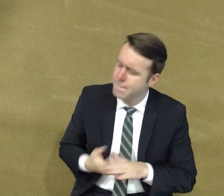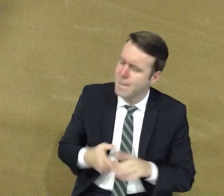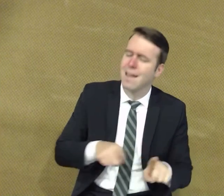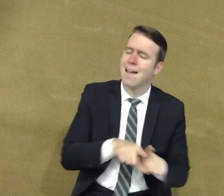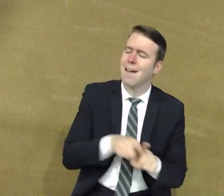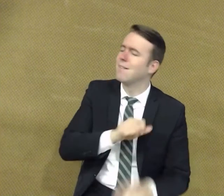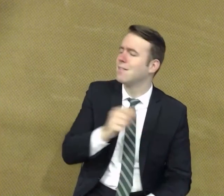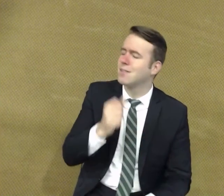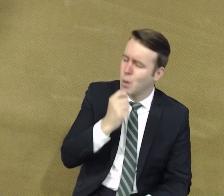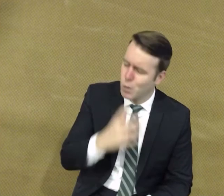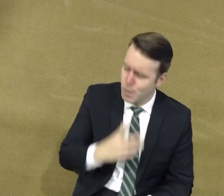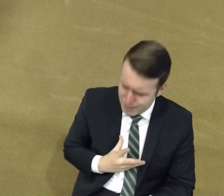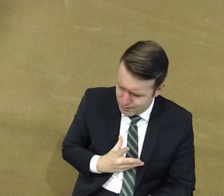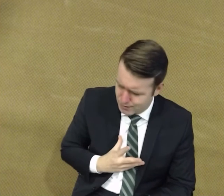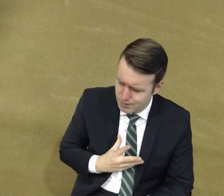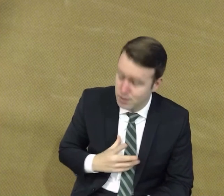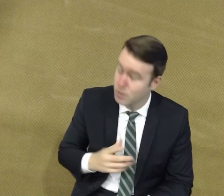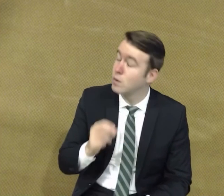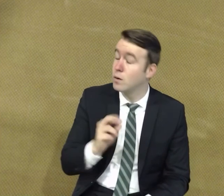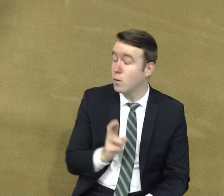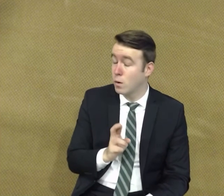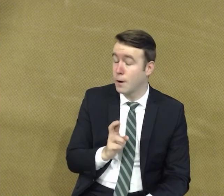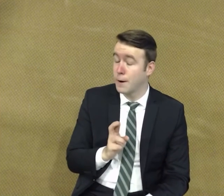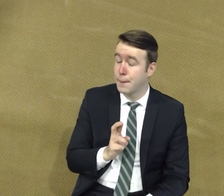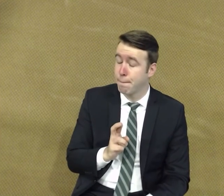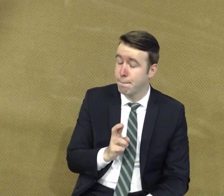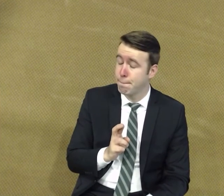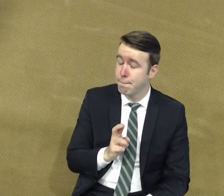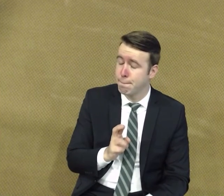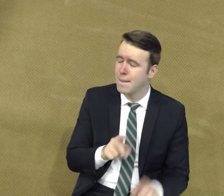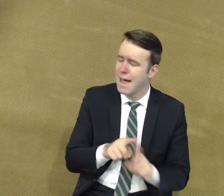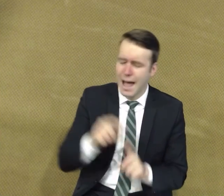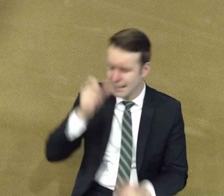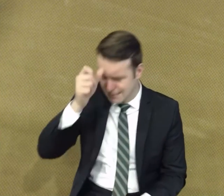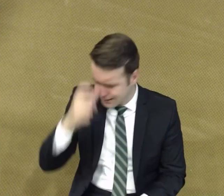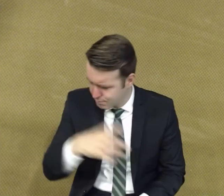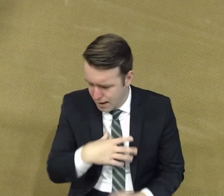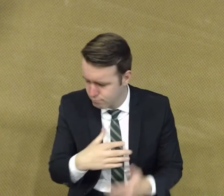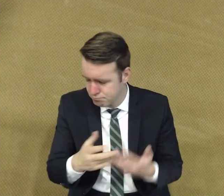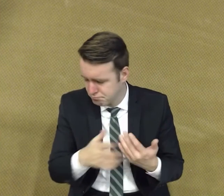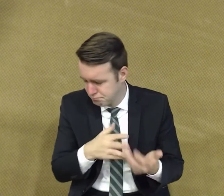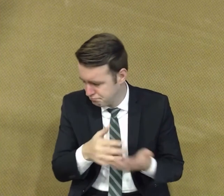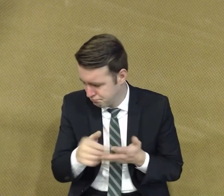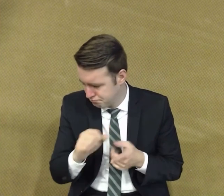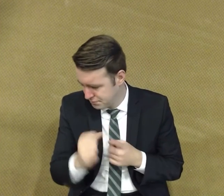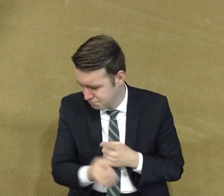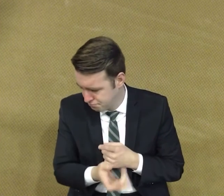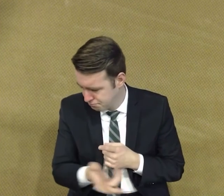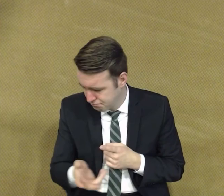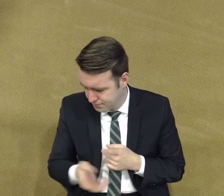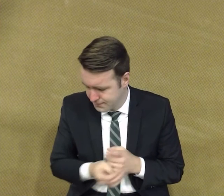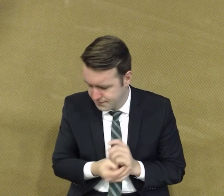as a woman or as a man, as the case may be.